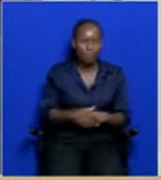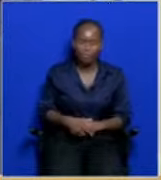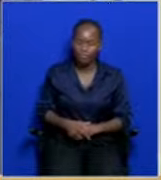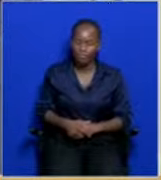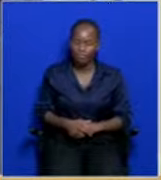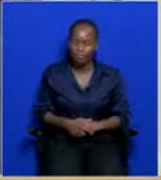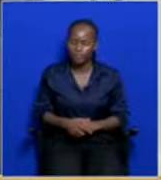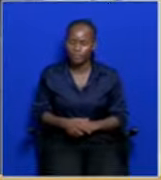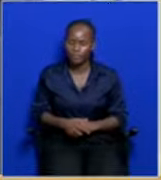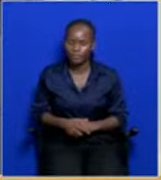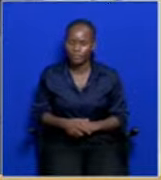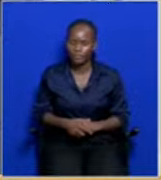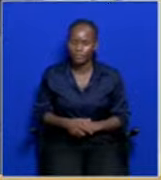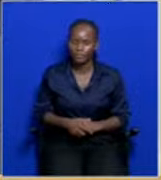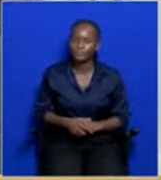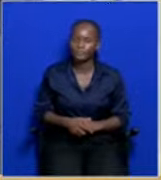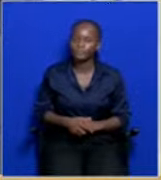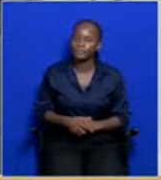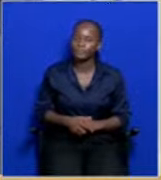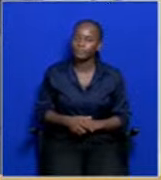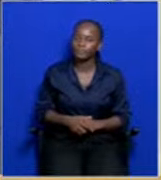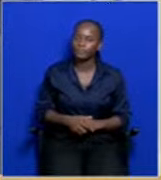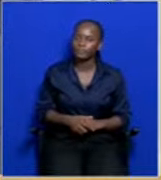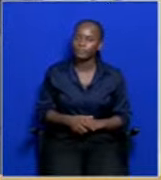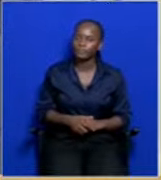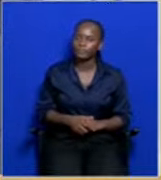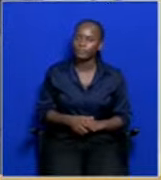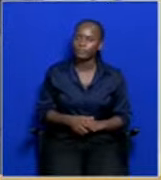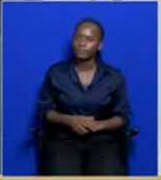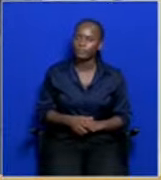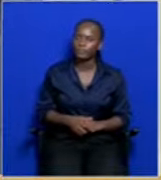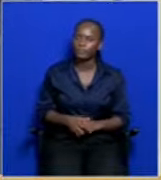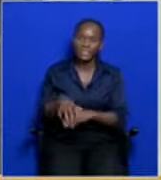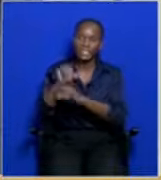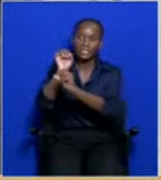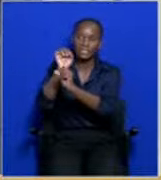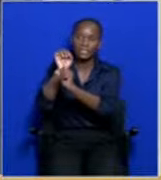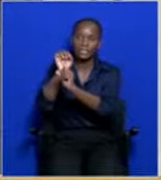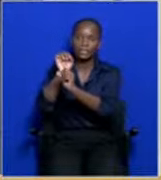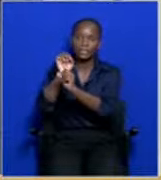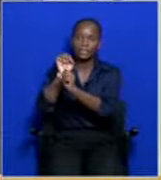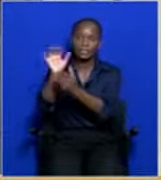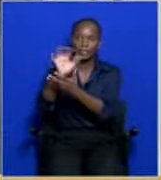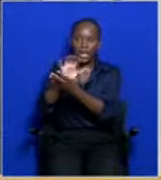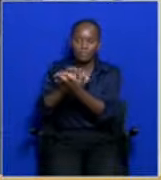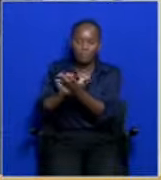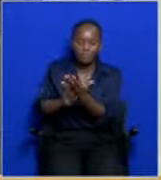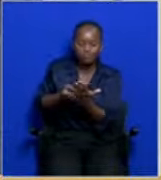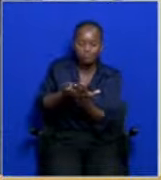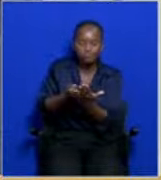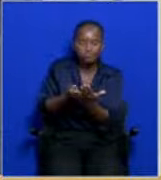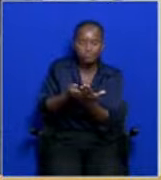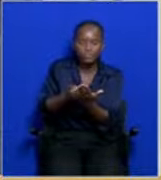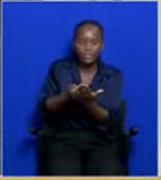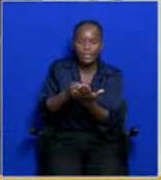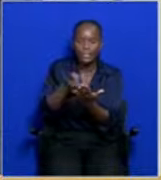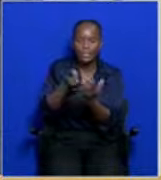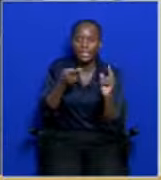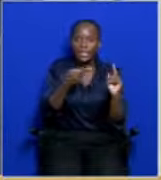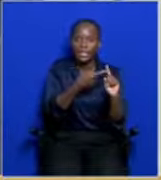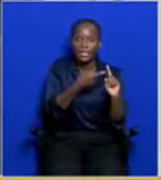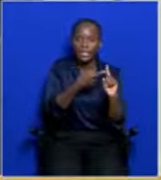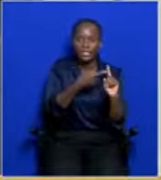told us anything about the operation, if it is lawful or it was